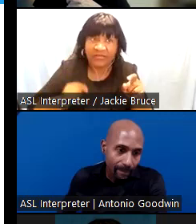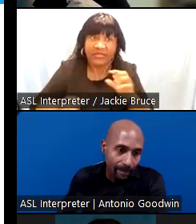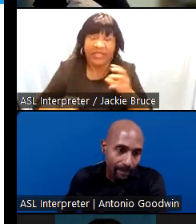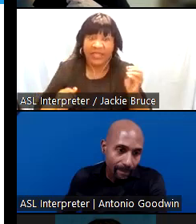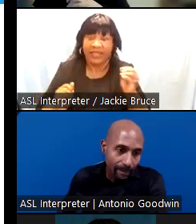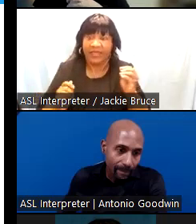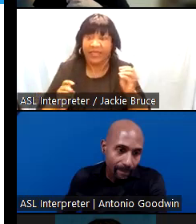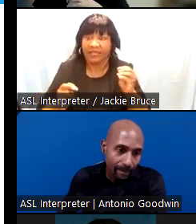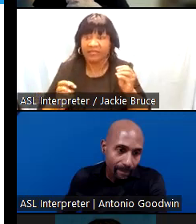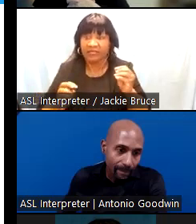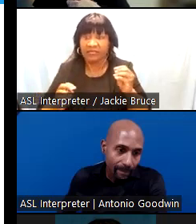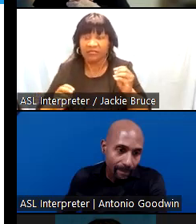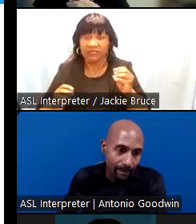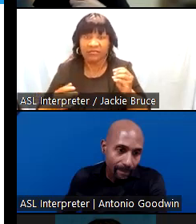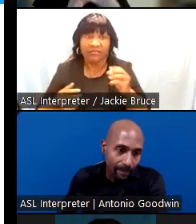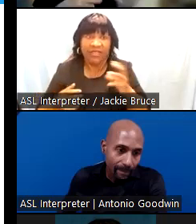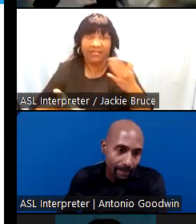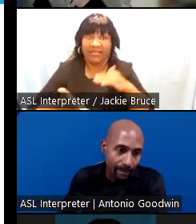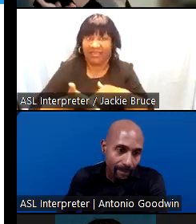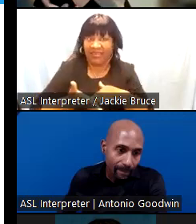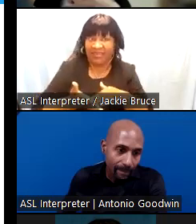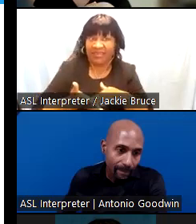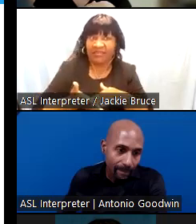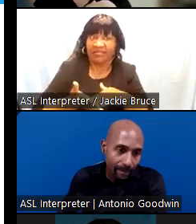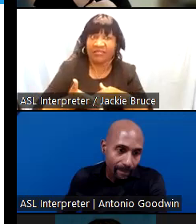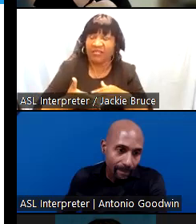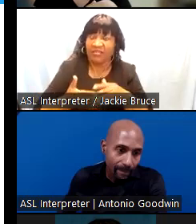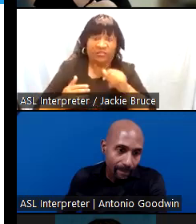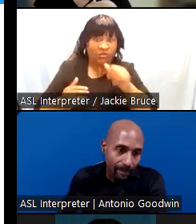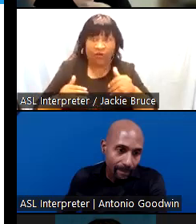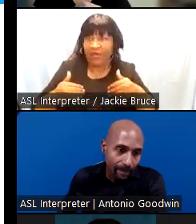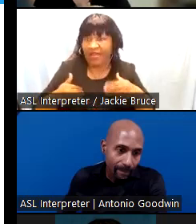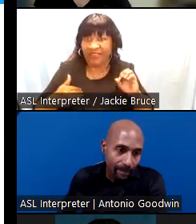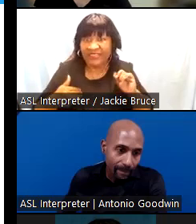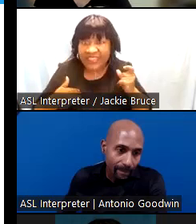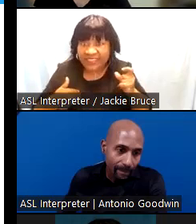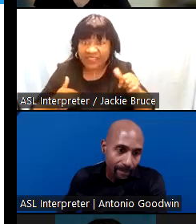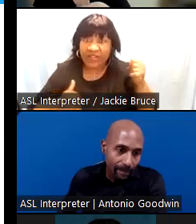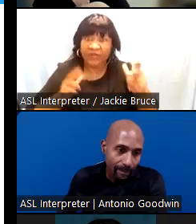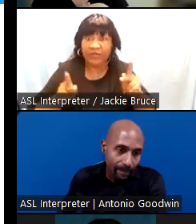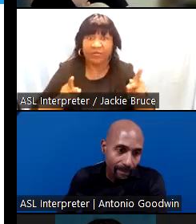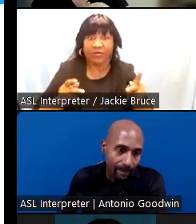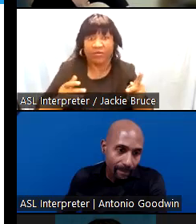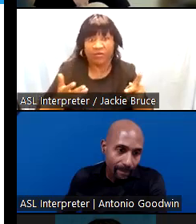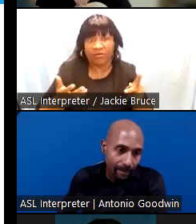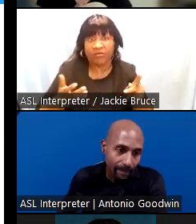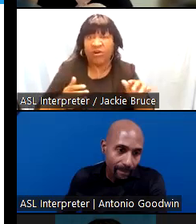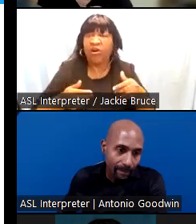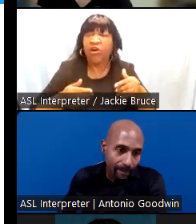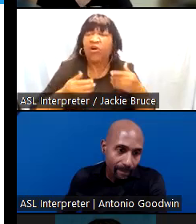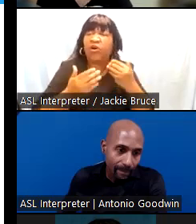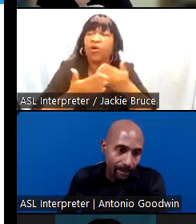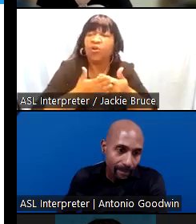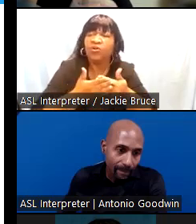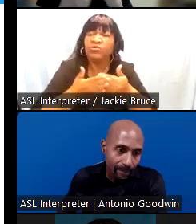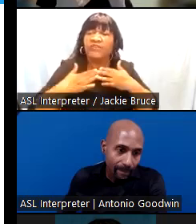And then again, you want to avoid having sex with other folks, or again, that close physical intimate